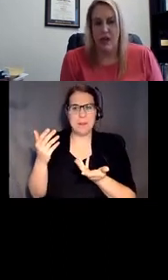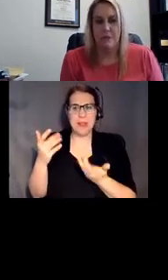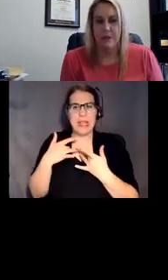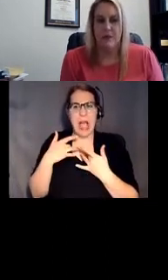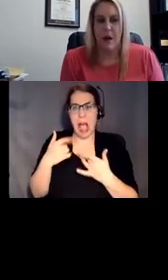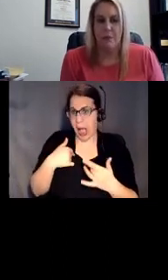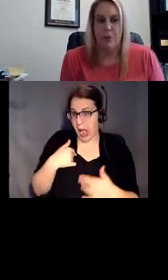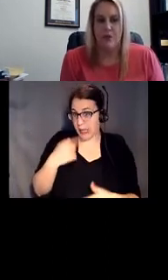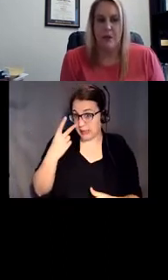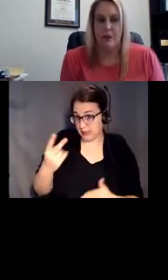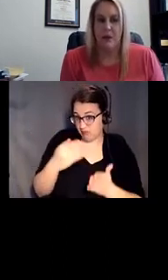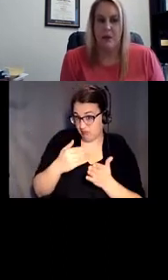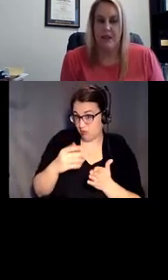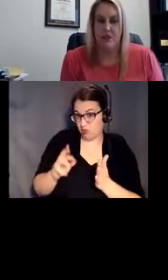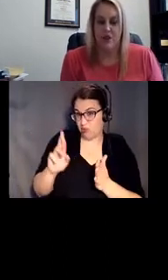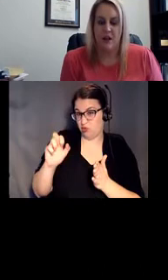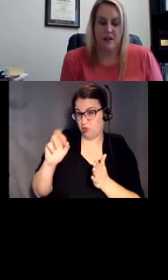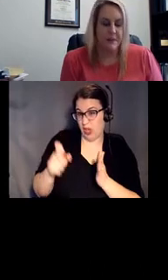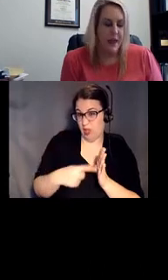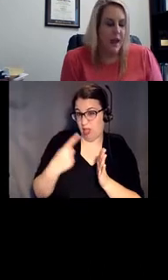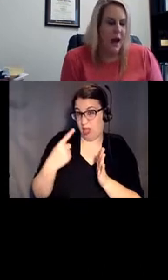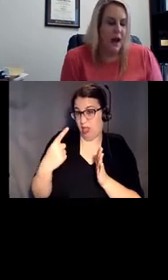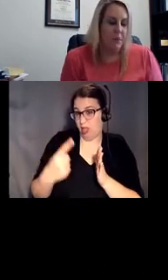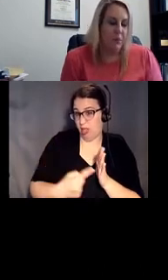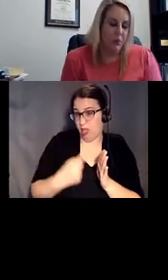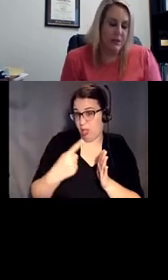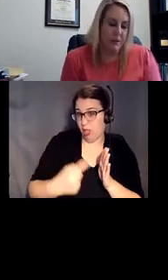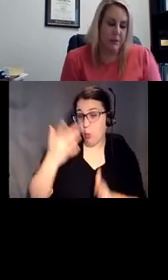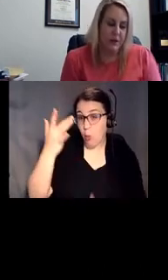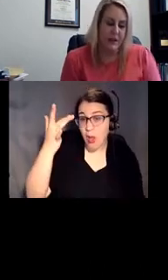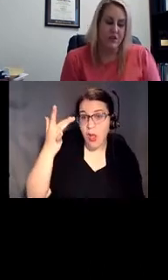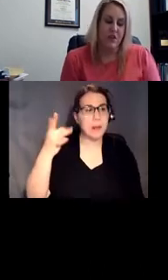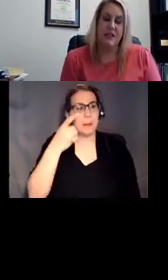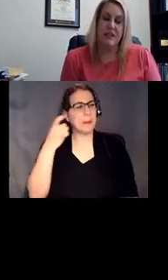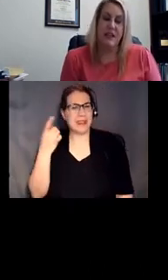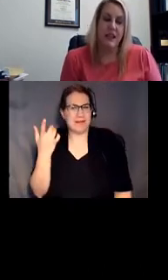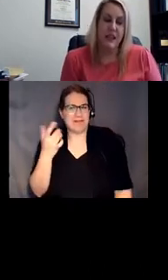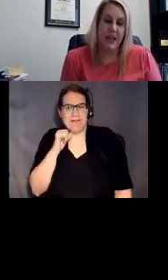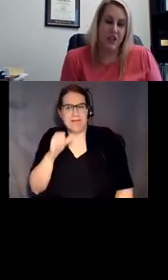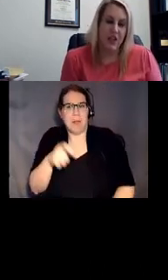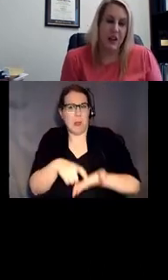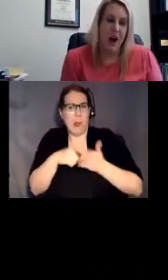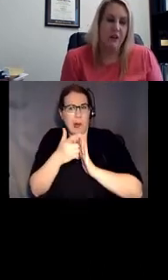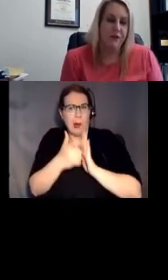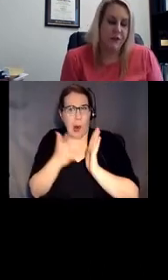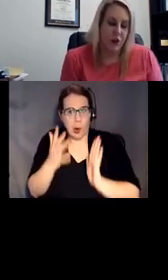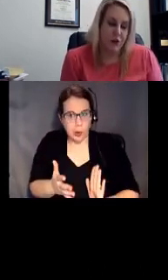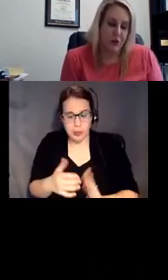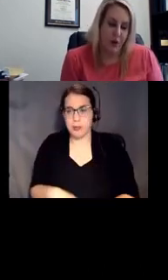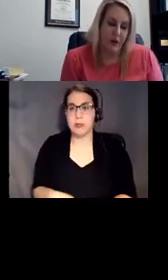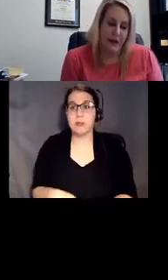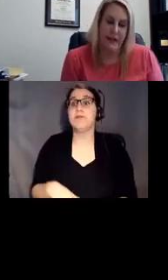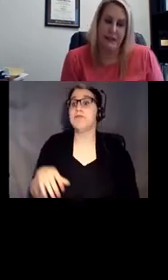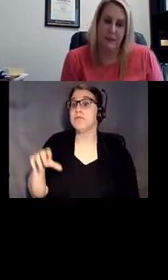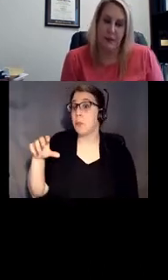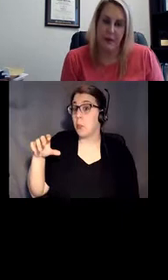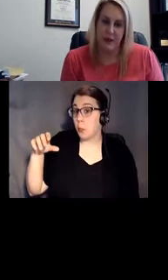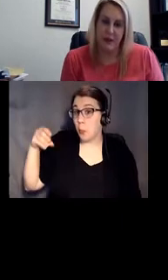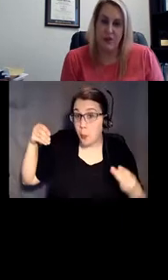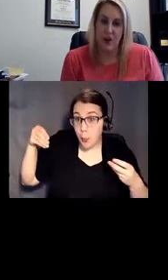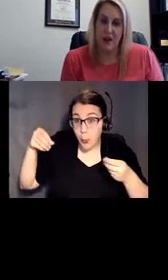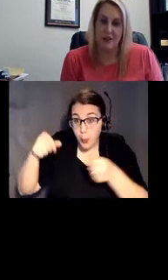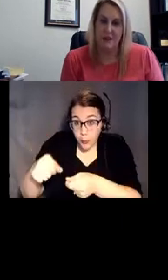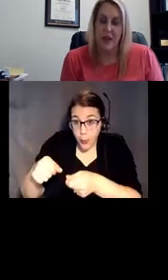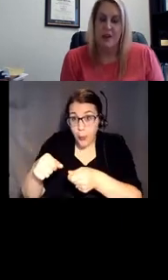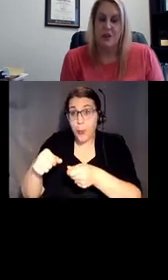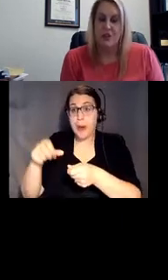to set up pooled supplemental needs trust. A pooled supplemental needs trust is a collection of first-party supplemental